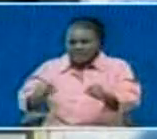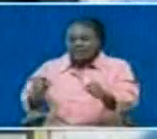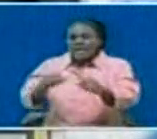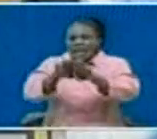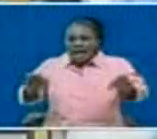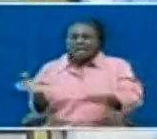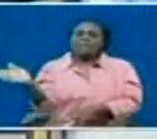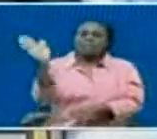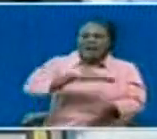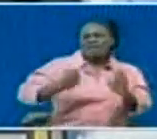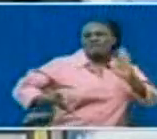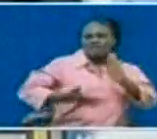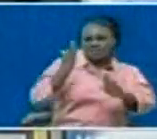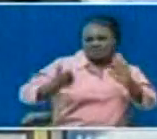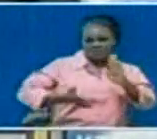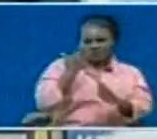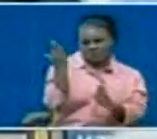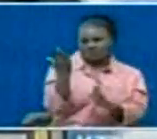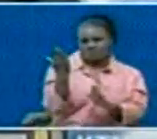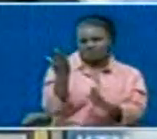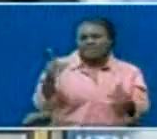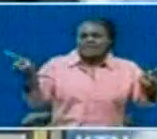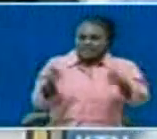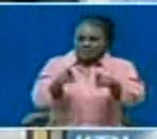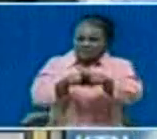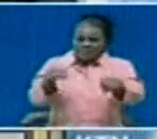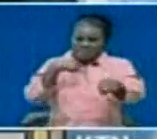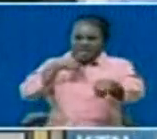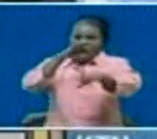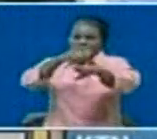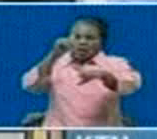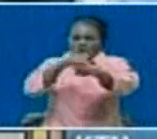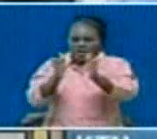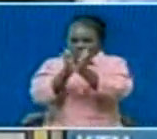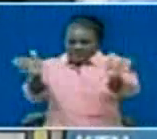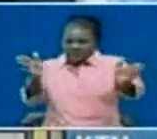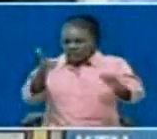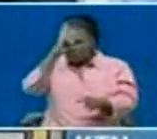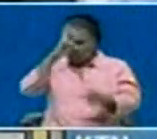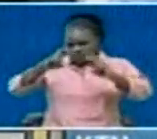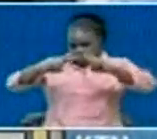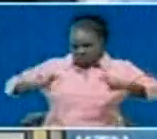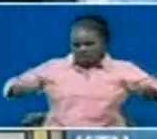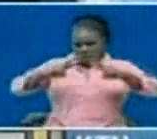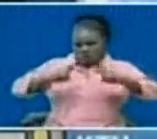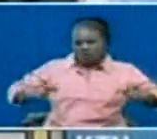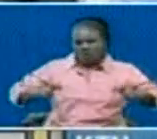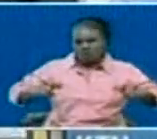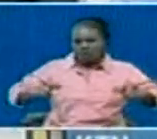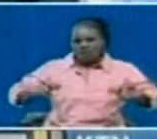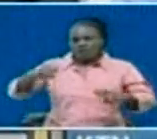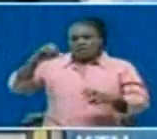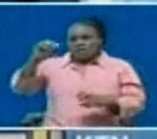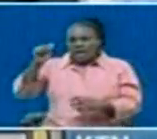parcels with immediate effect. I further call upon the Inspector General of Police, the Criminal Investigation Department, the Ethics